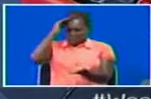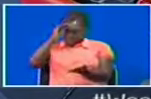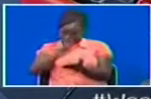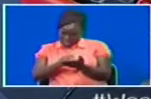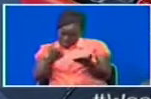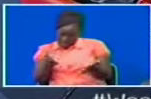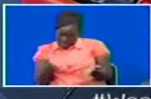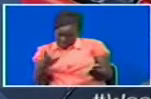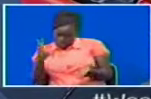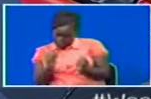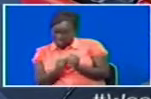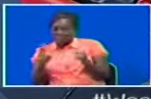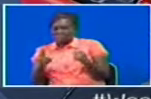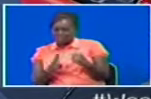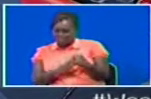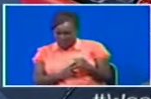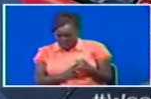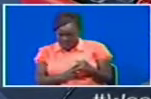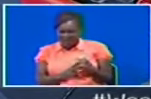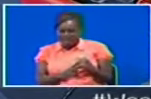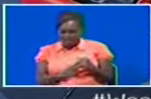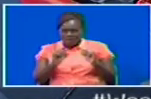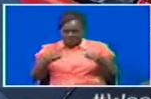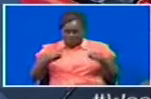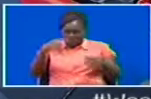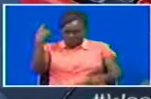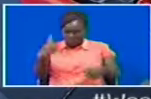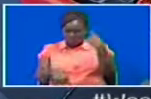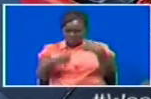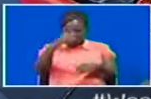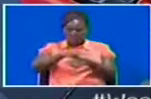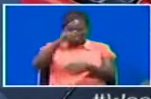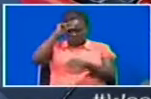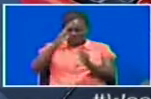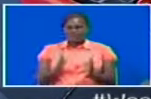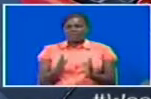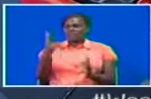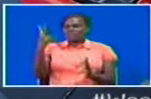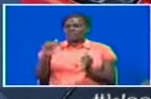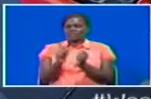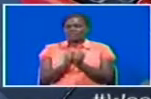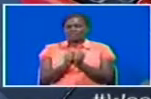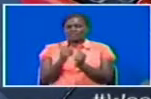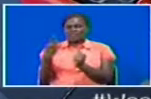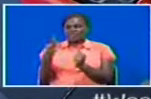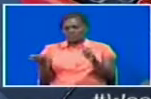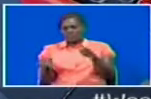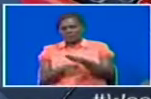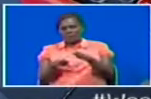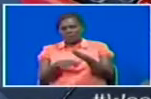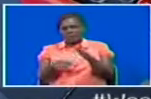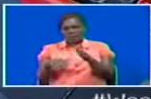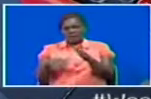now in 2017 she has what it takes to go for the governorship. Remember, in 2013 she was the running mate for